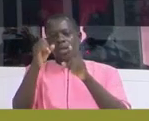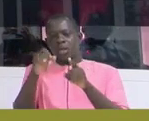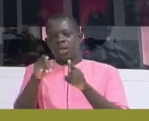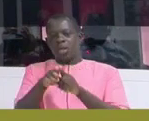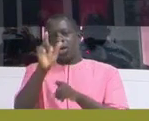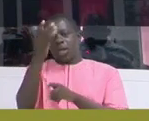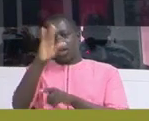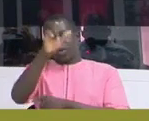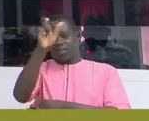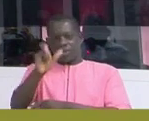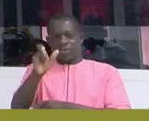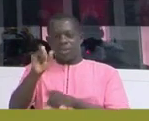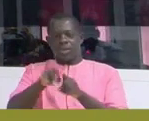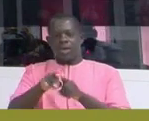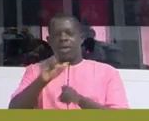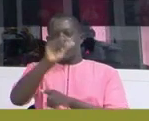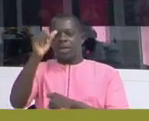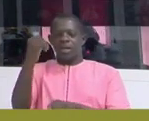anybody.